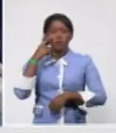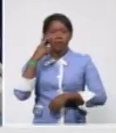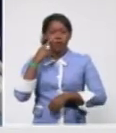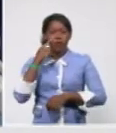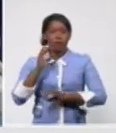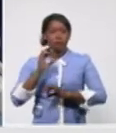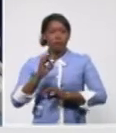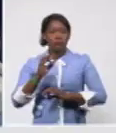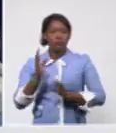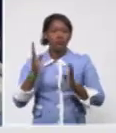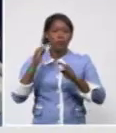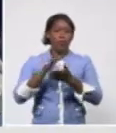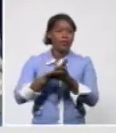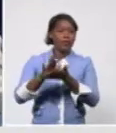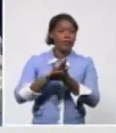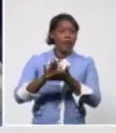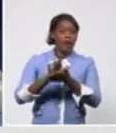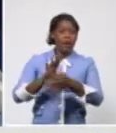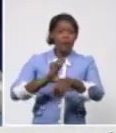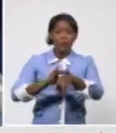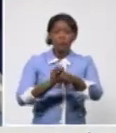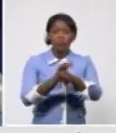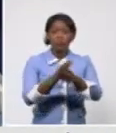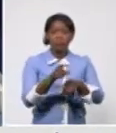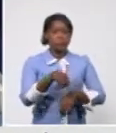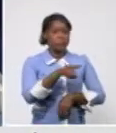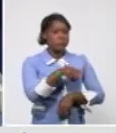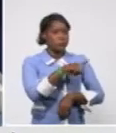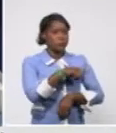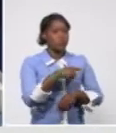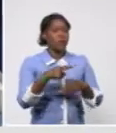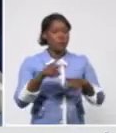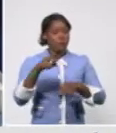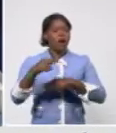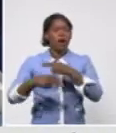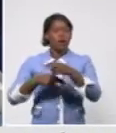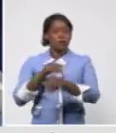227 from Matanzas, 191 from Villa Clara,